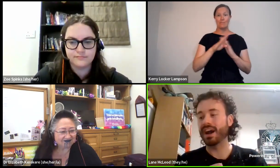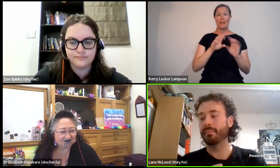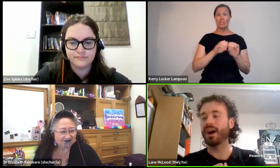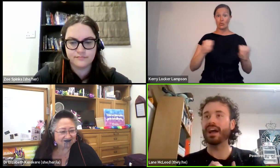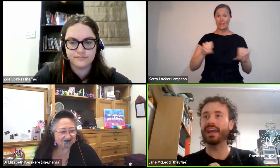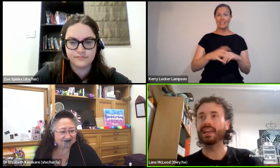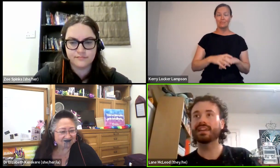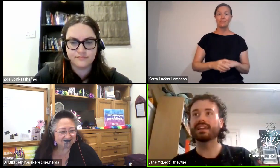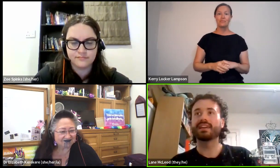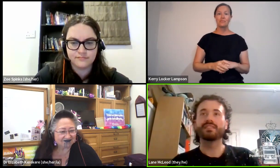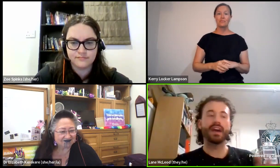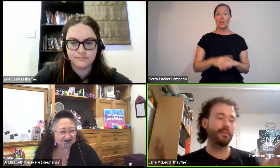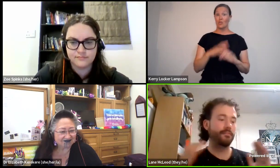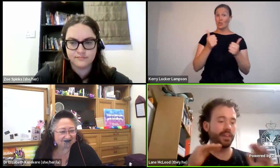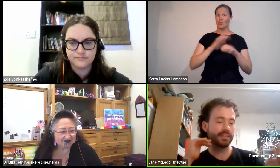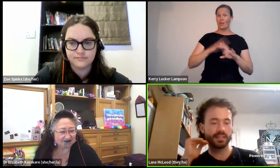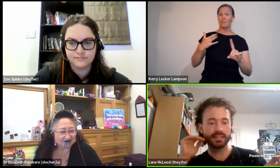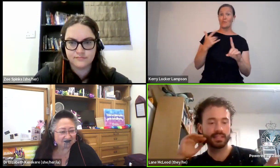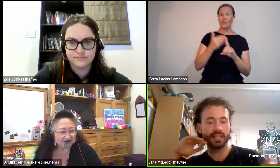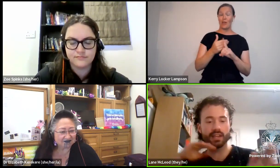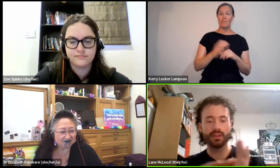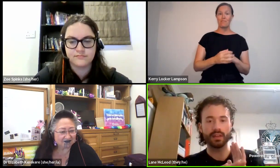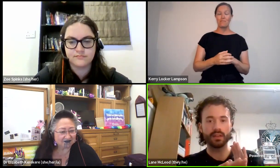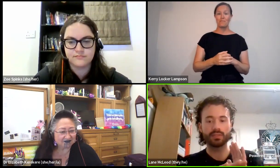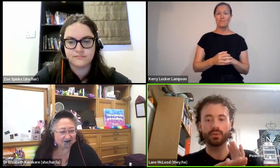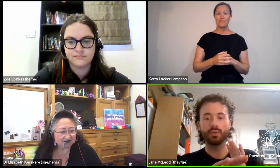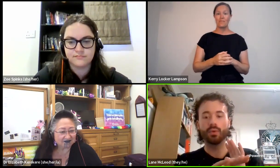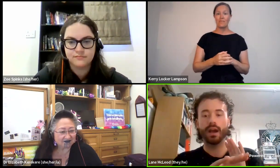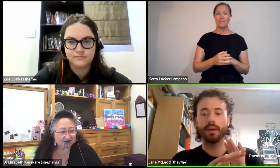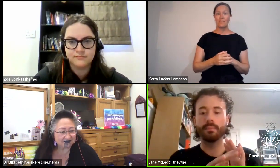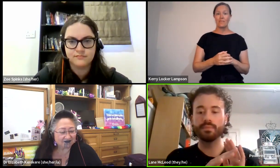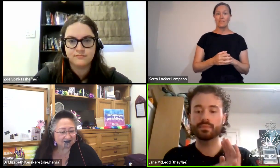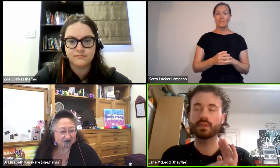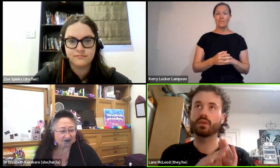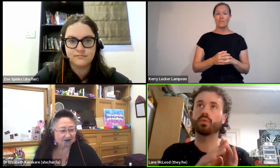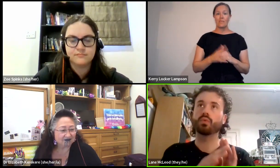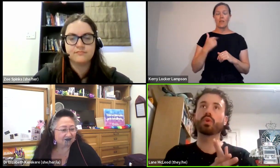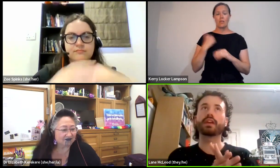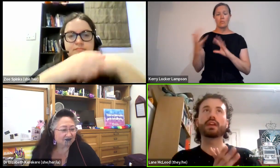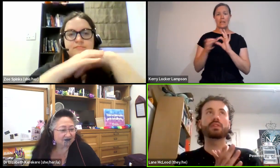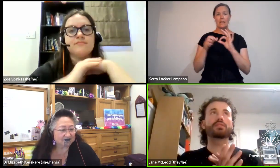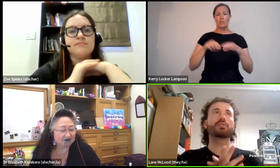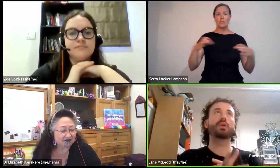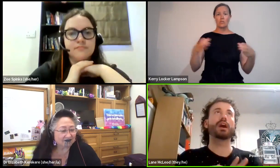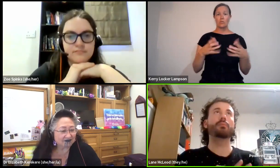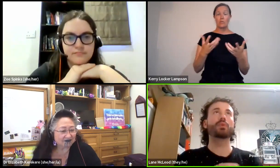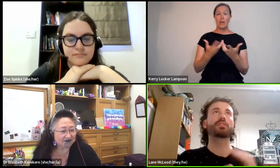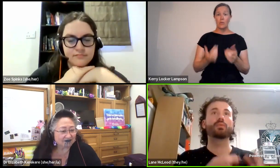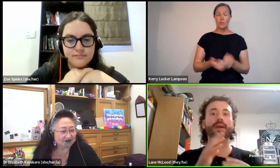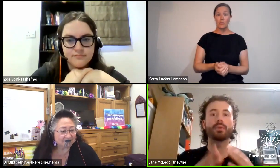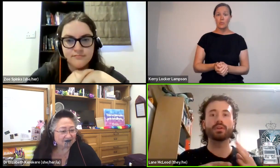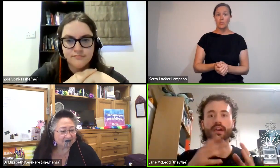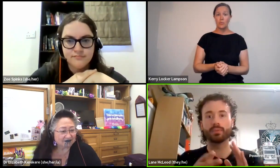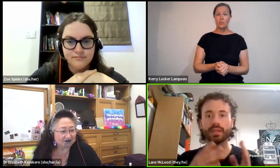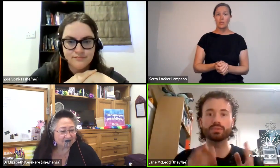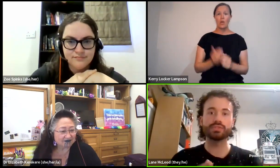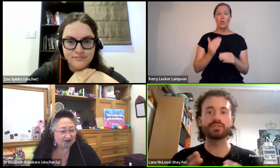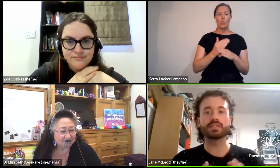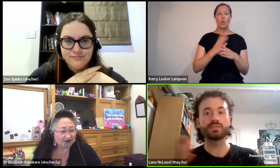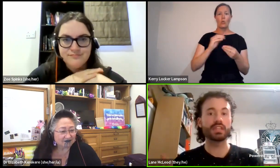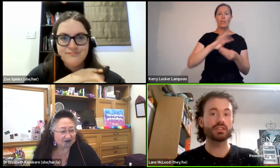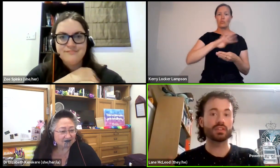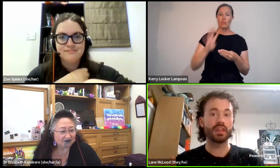far. I fit into this area through working with the Rainbow Otago